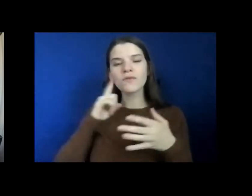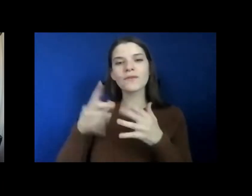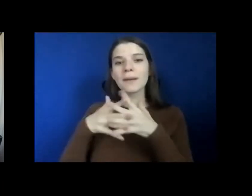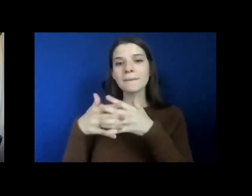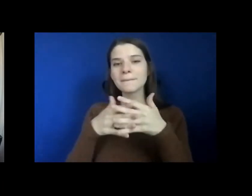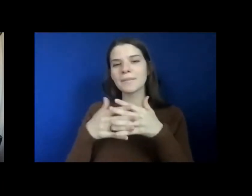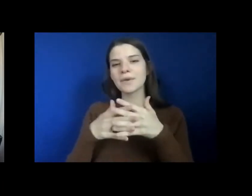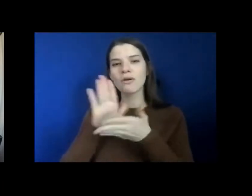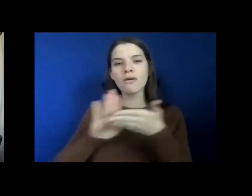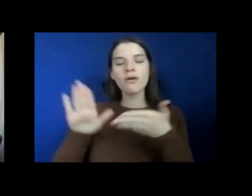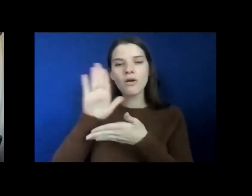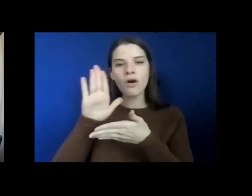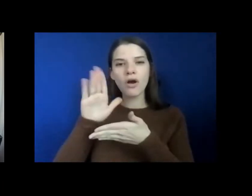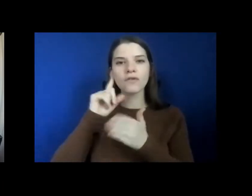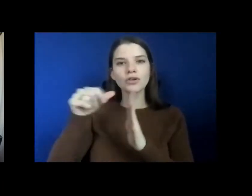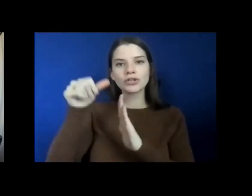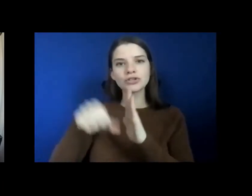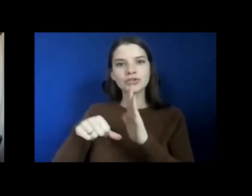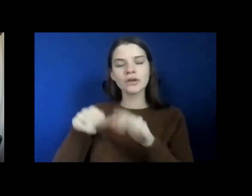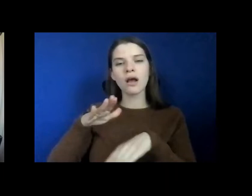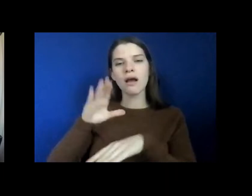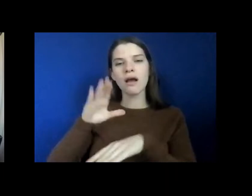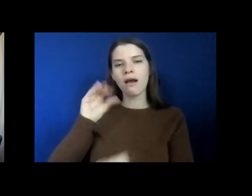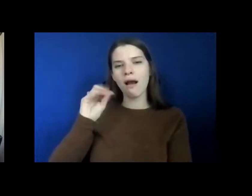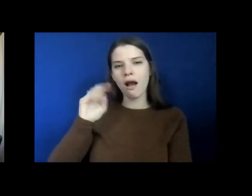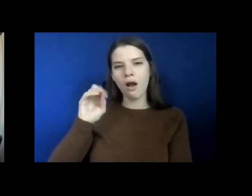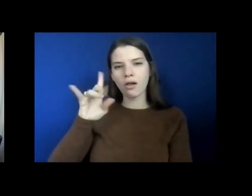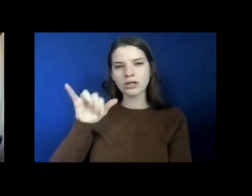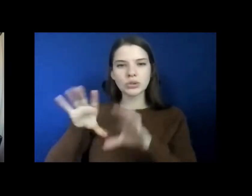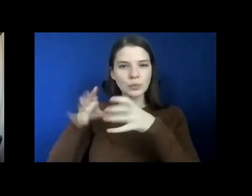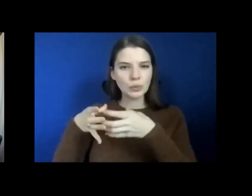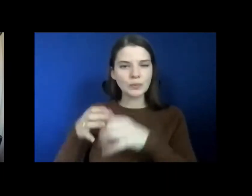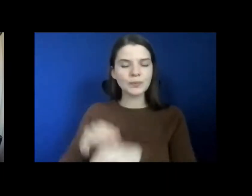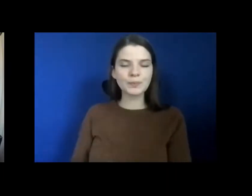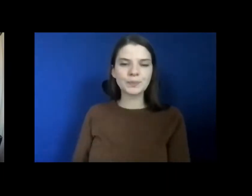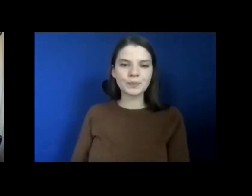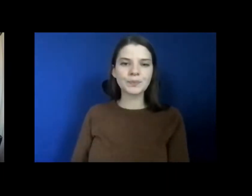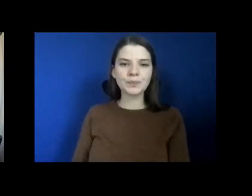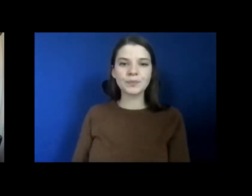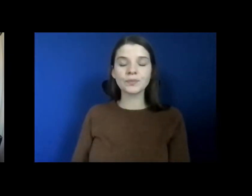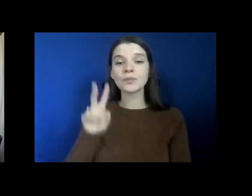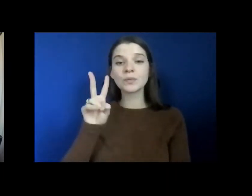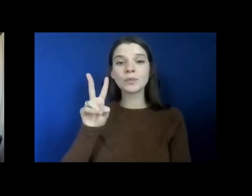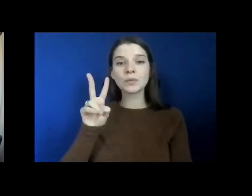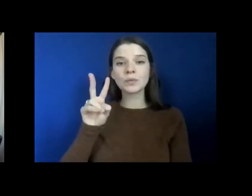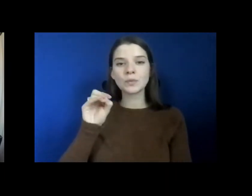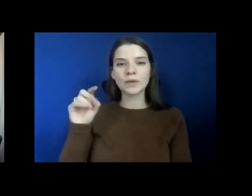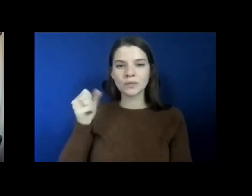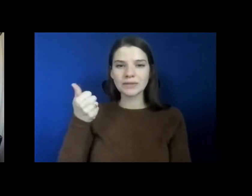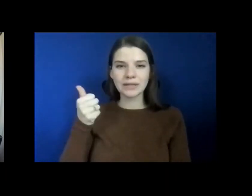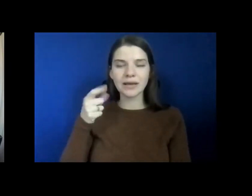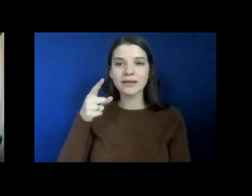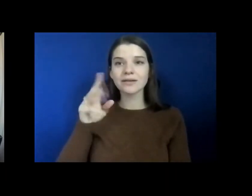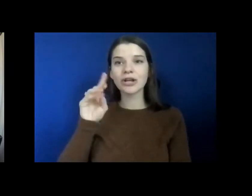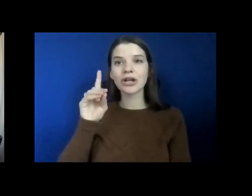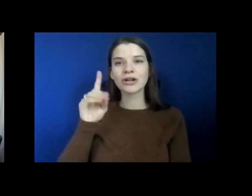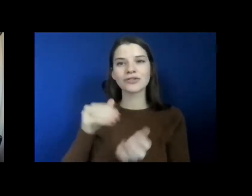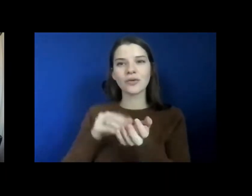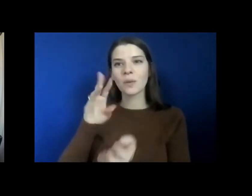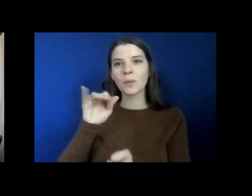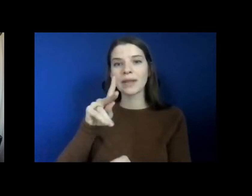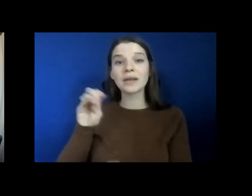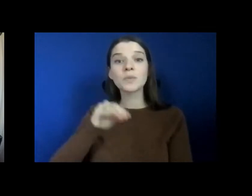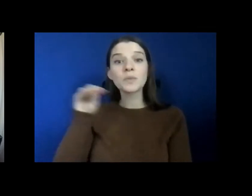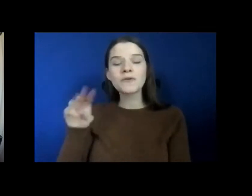American College of Surgeons Oncology Group. In 2010, Dr. Wilkie moved to Madison,